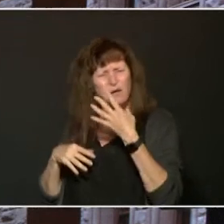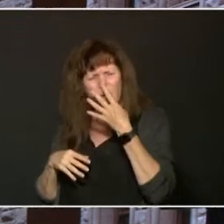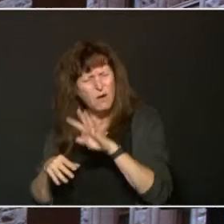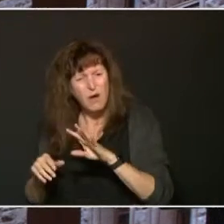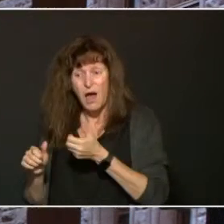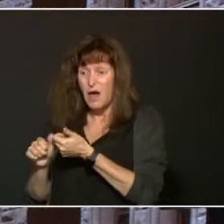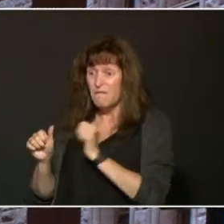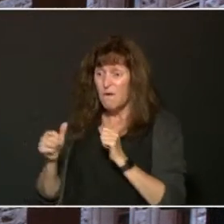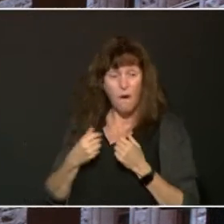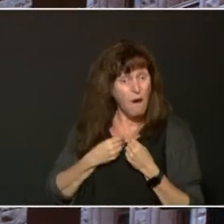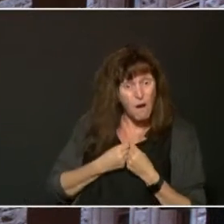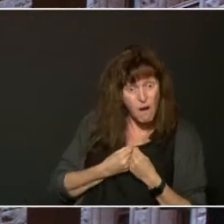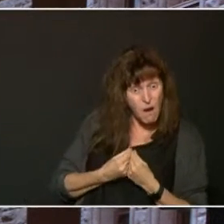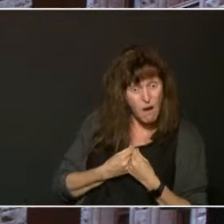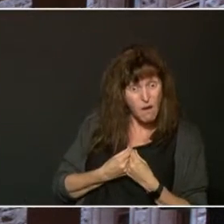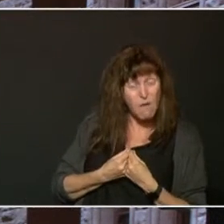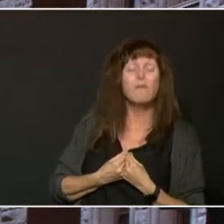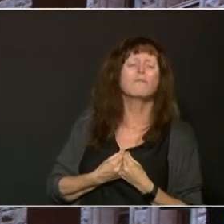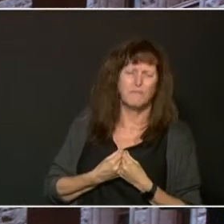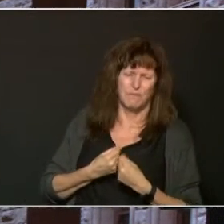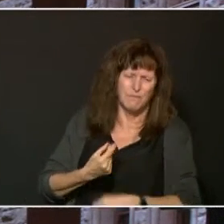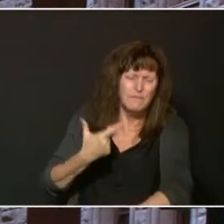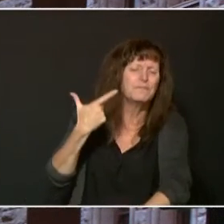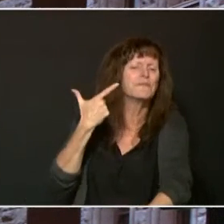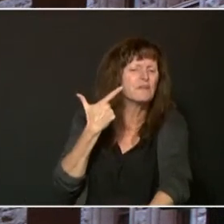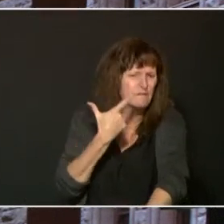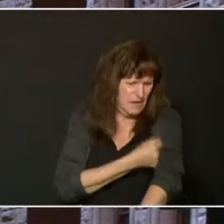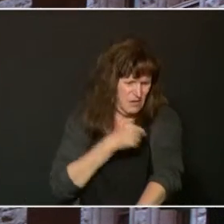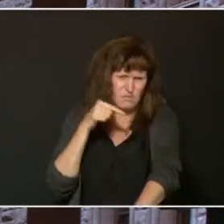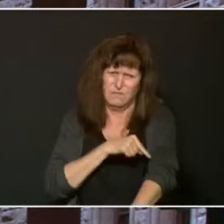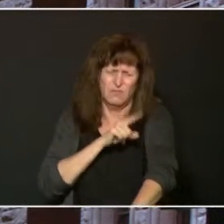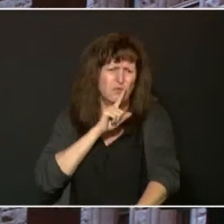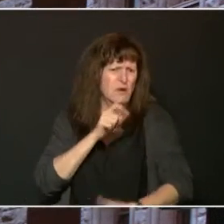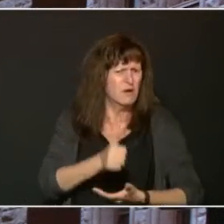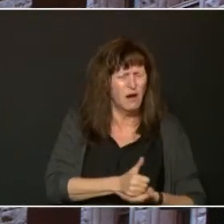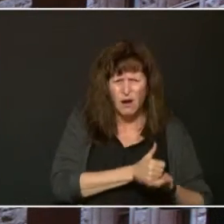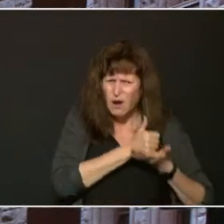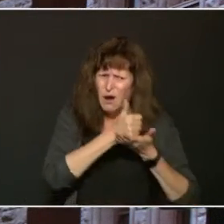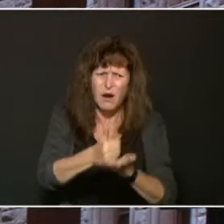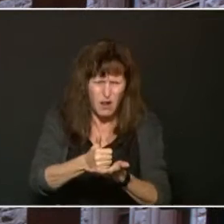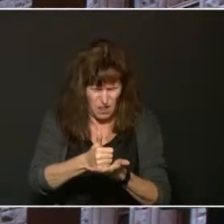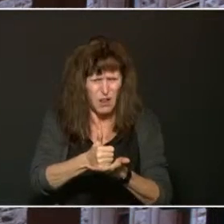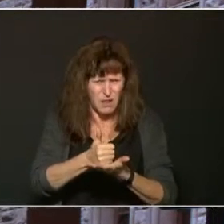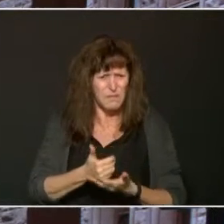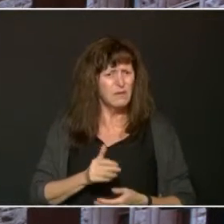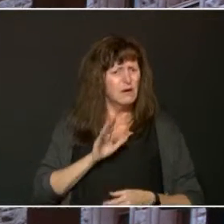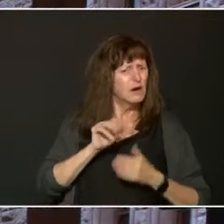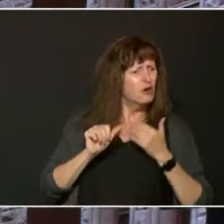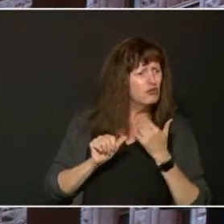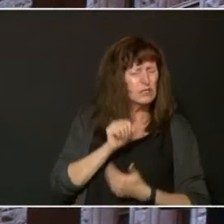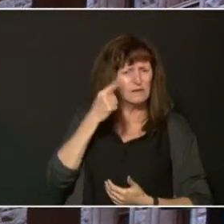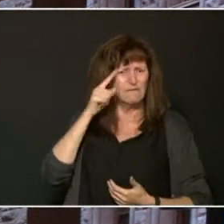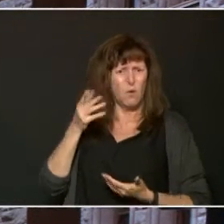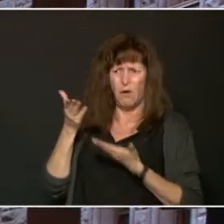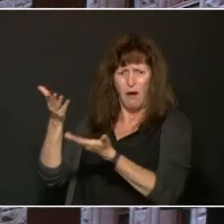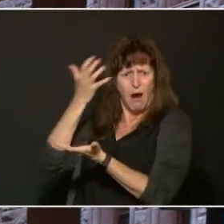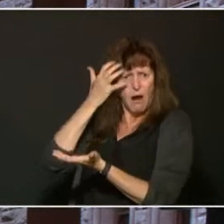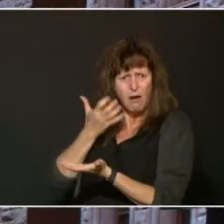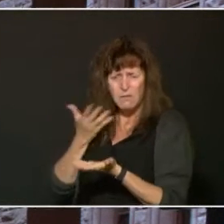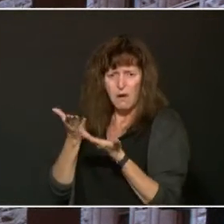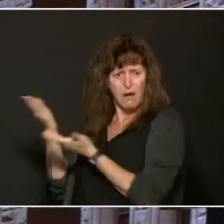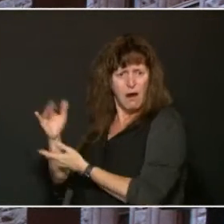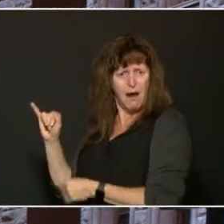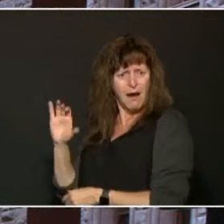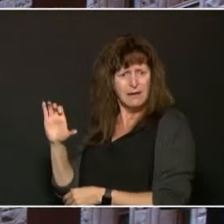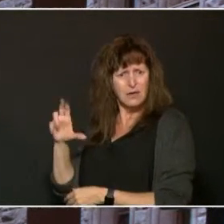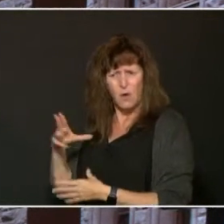significantly, and the risk of going in an intensive care unit, and the risk of death. And hence, we really,